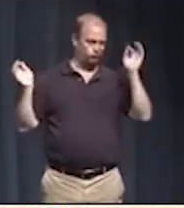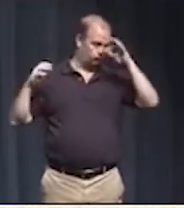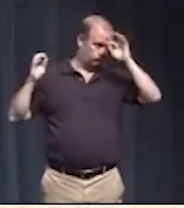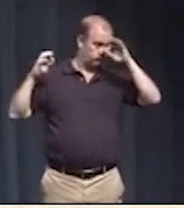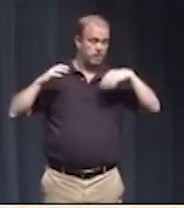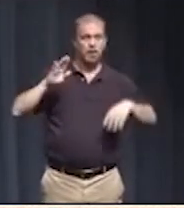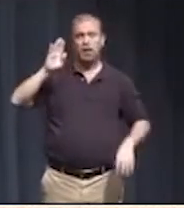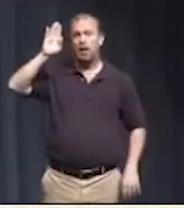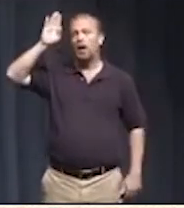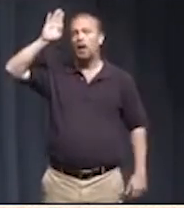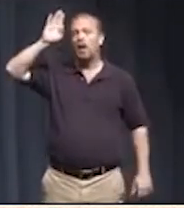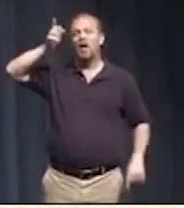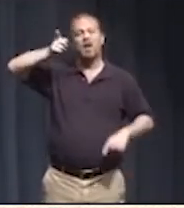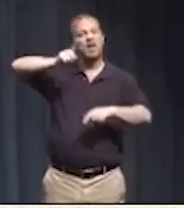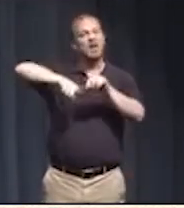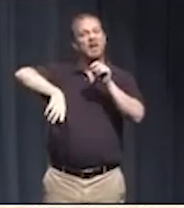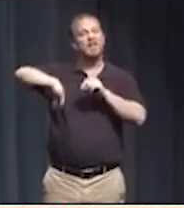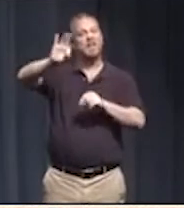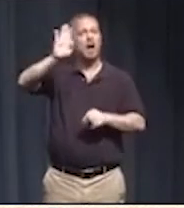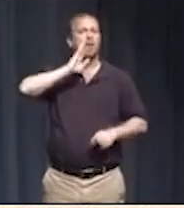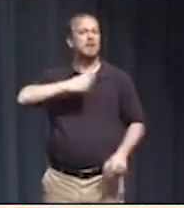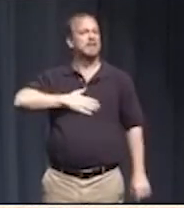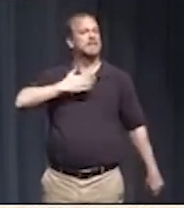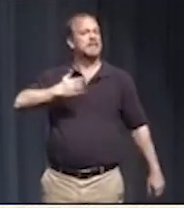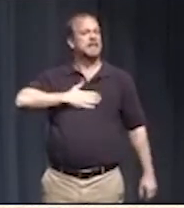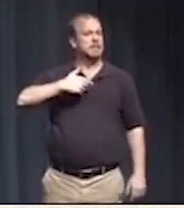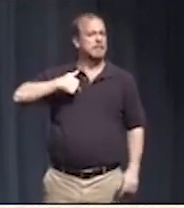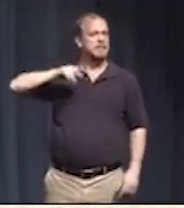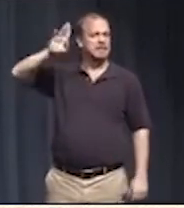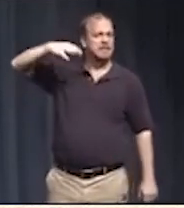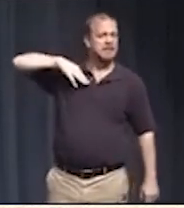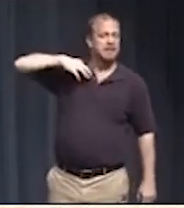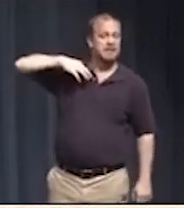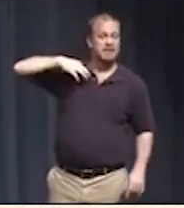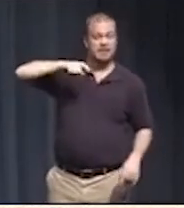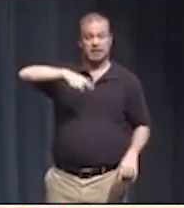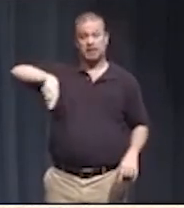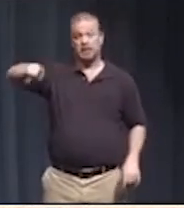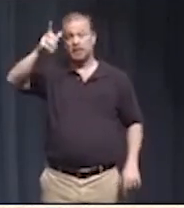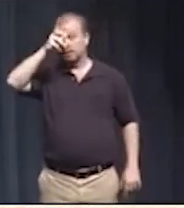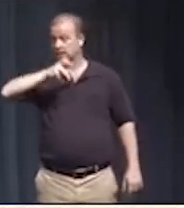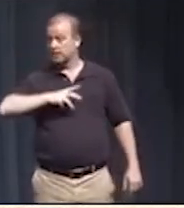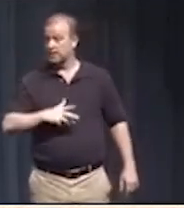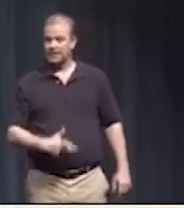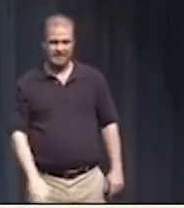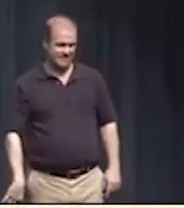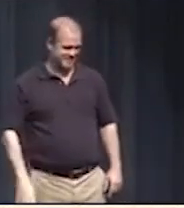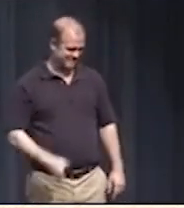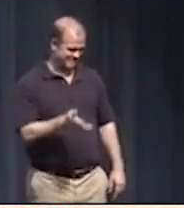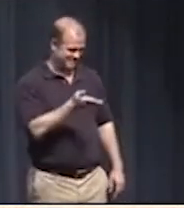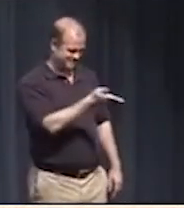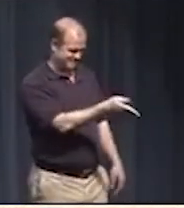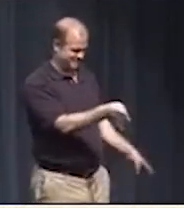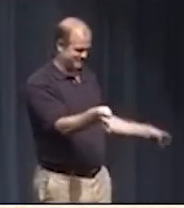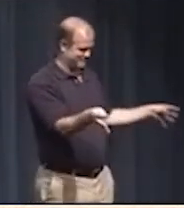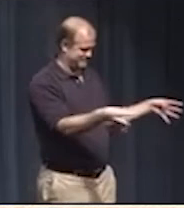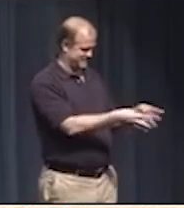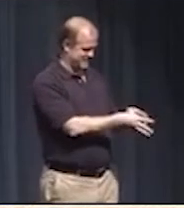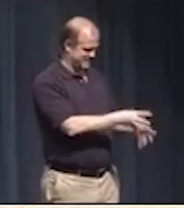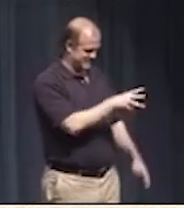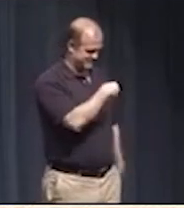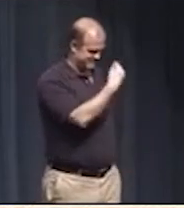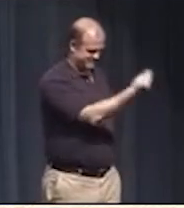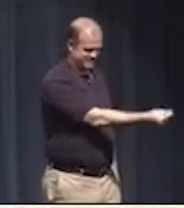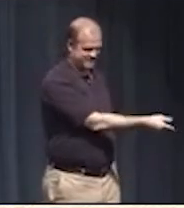piped up and said, well, if you can't find anybody, I'll be happy to do it. And of course every guy at the table's going, busted.